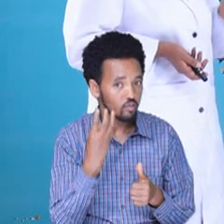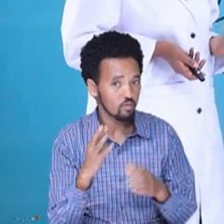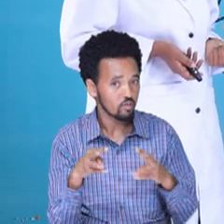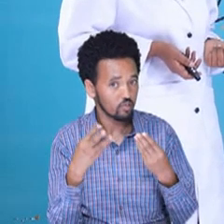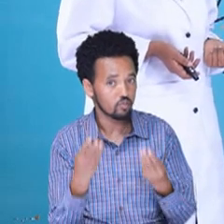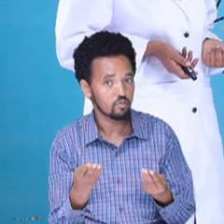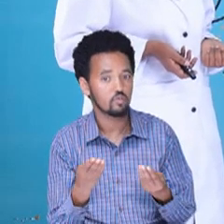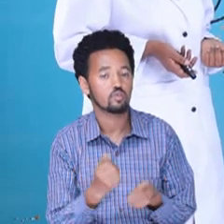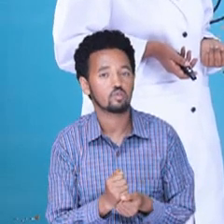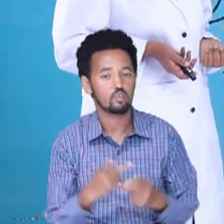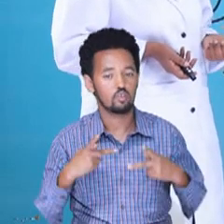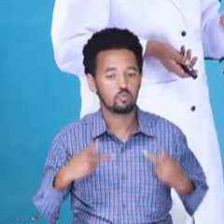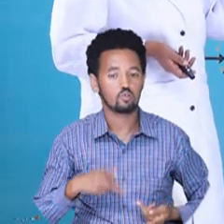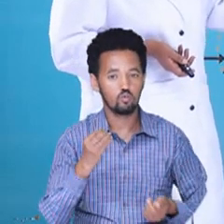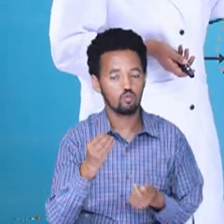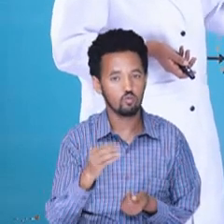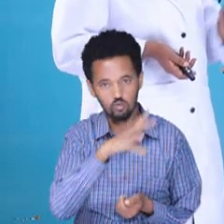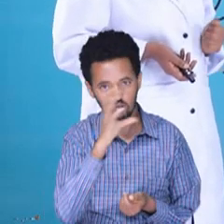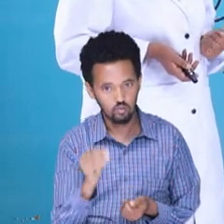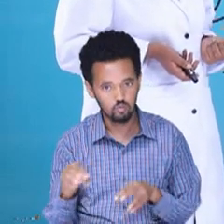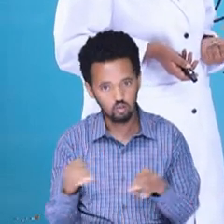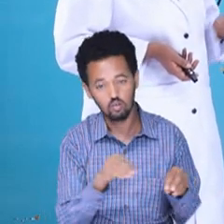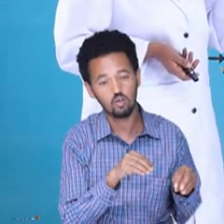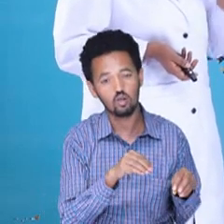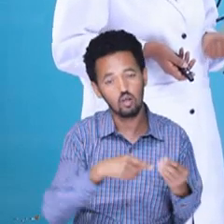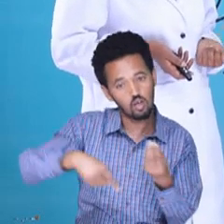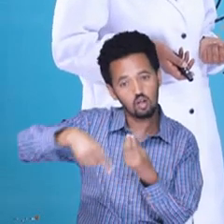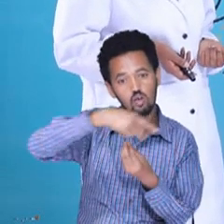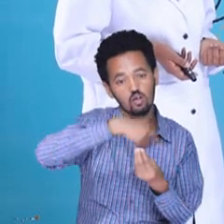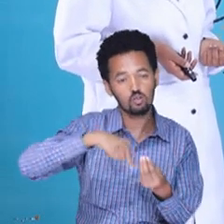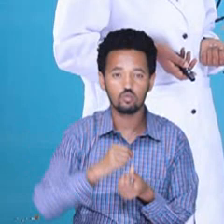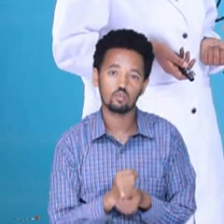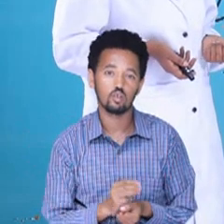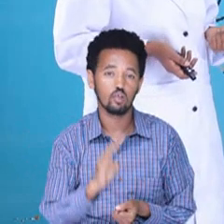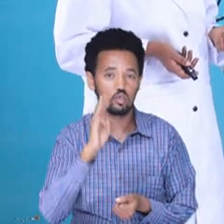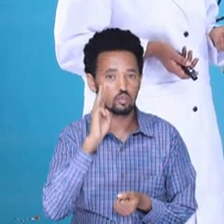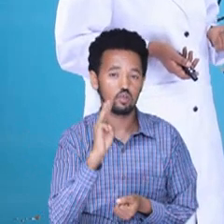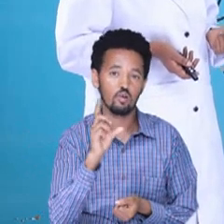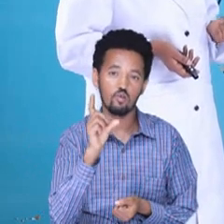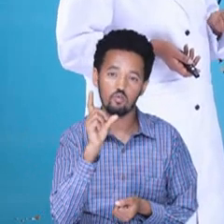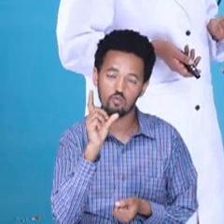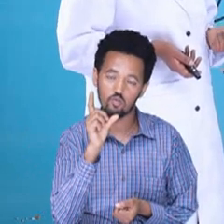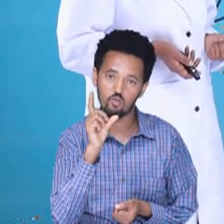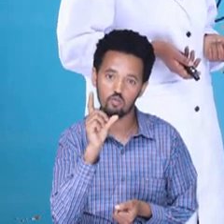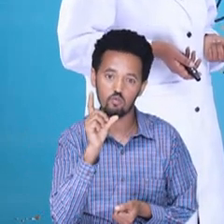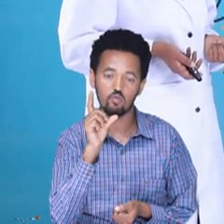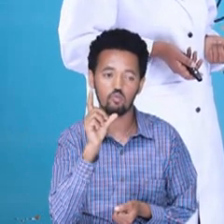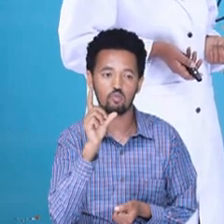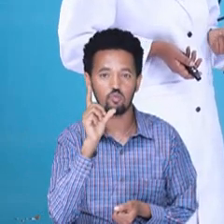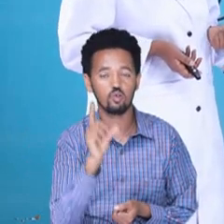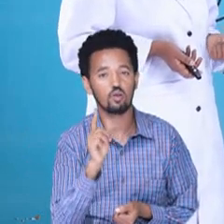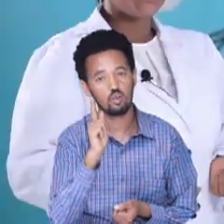in central part of Africa around the equatorial forest and savanna lands. This soil mostly